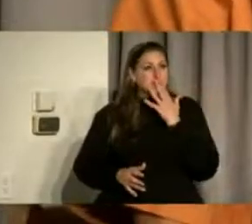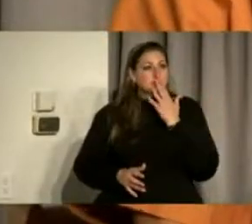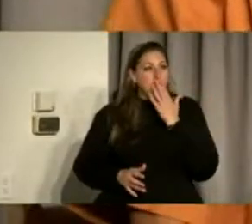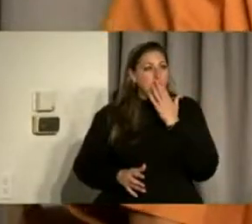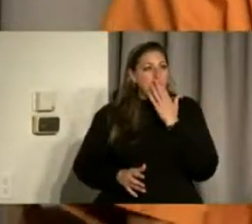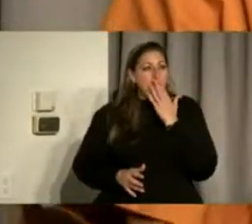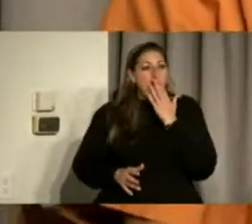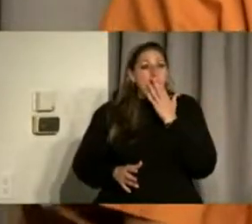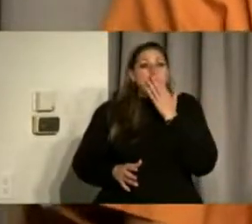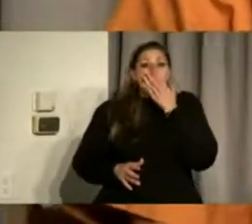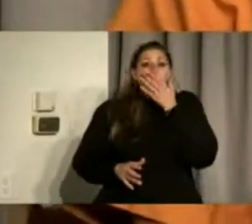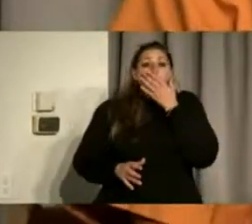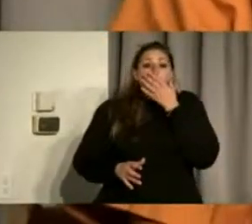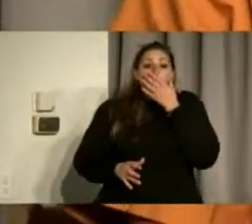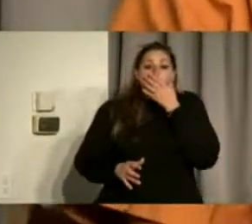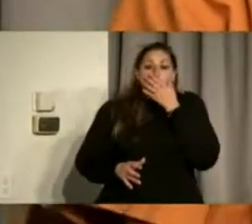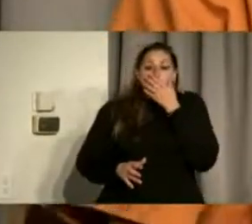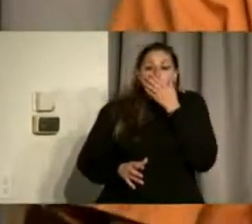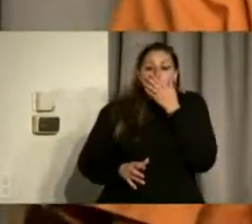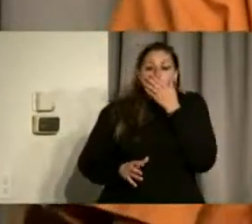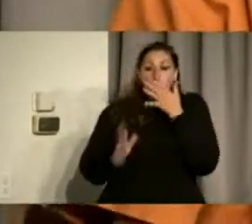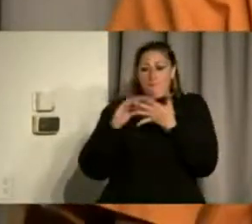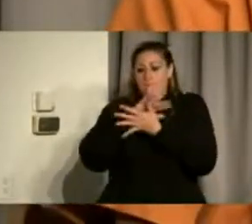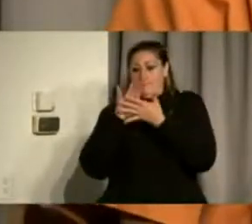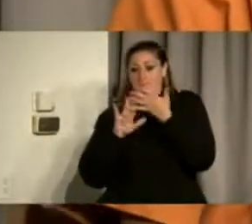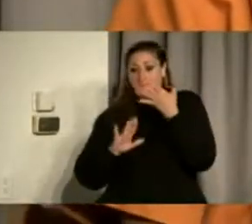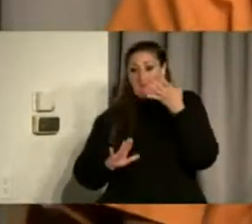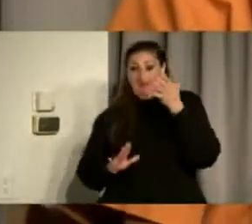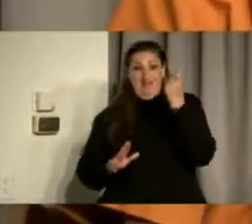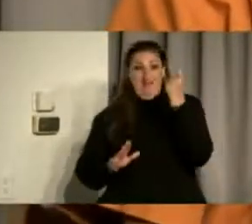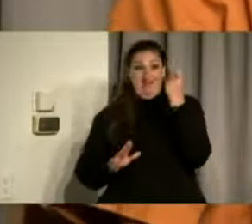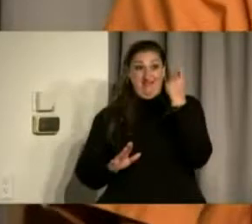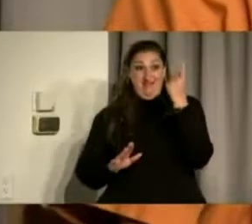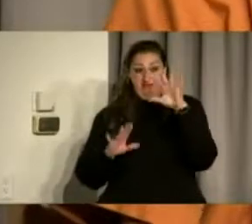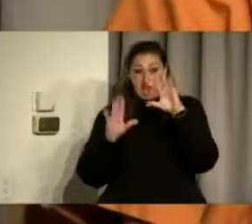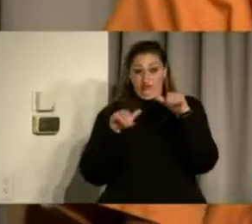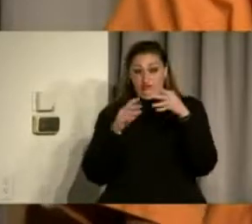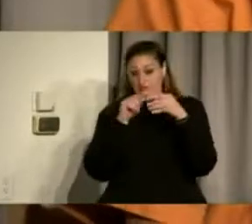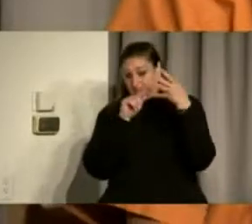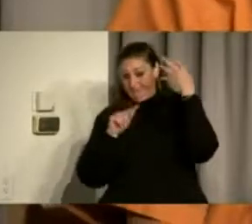I was the youngest of 11. My mom and dad,